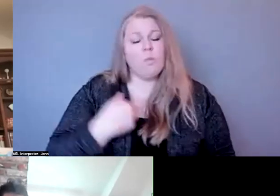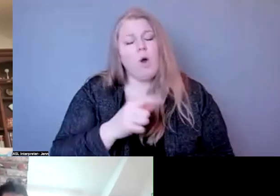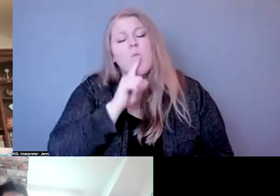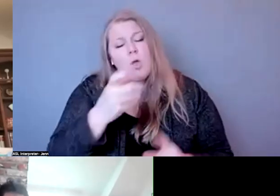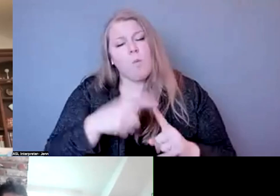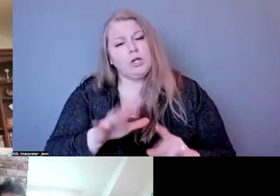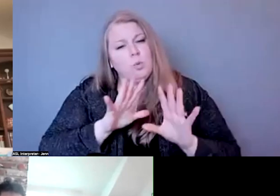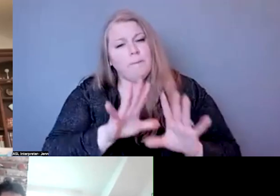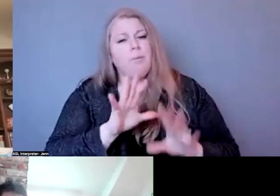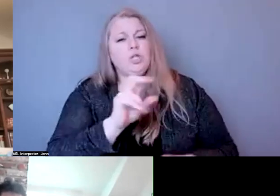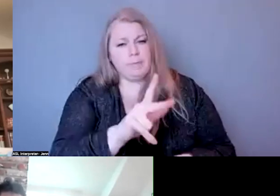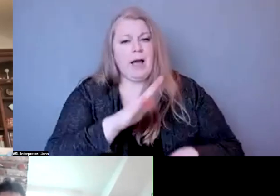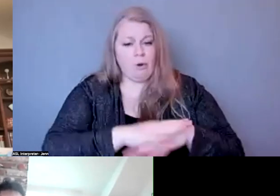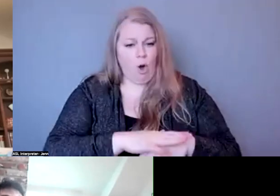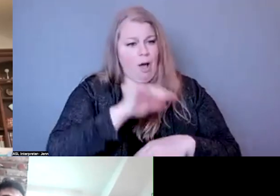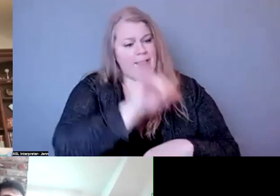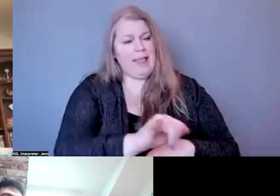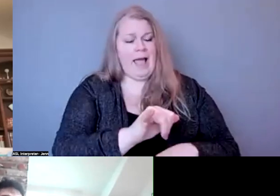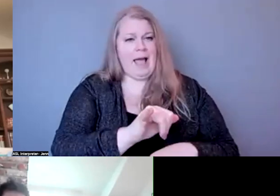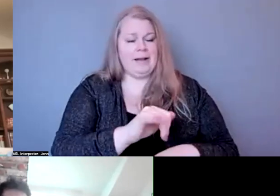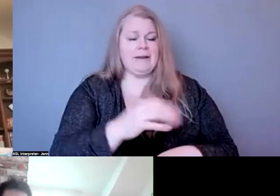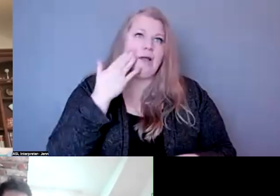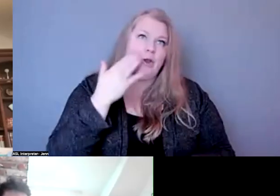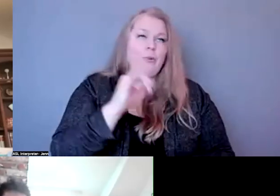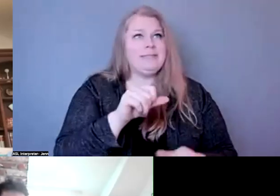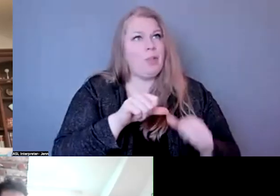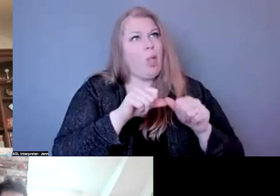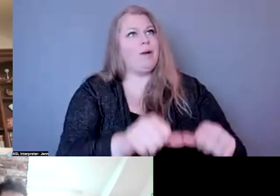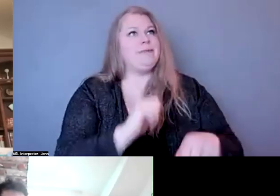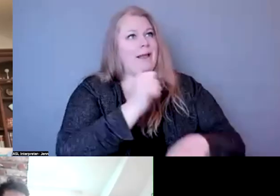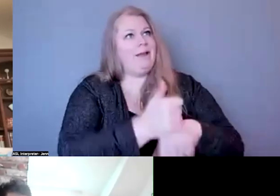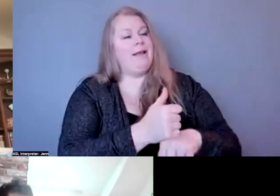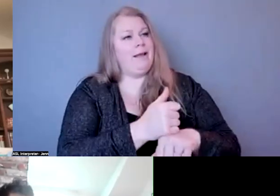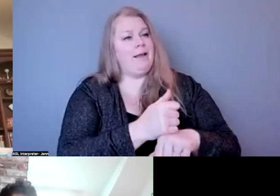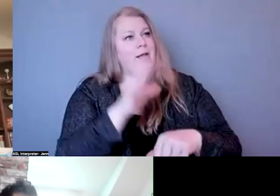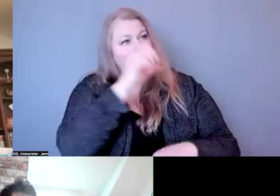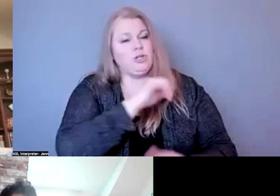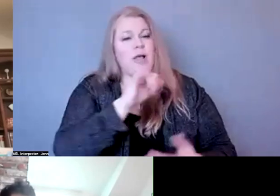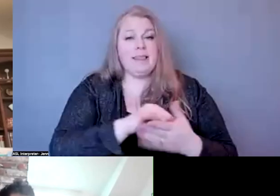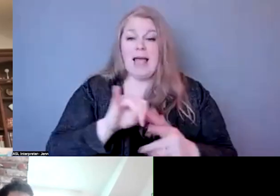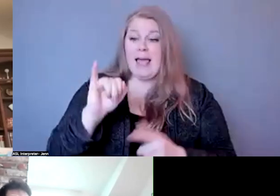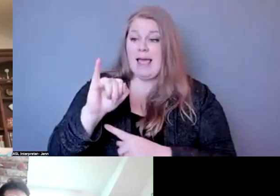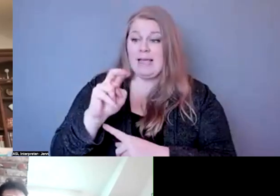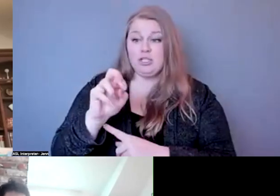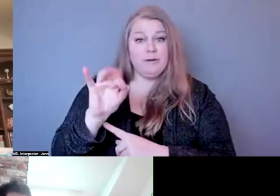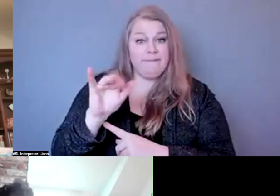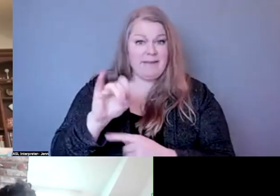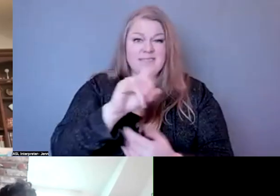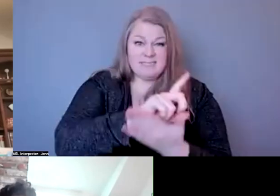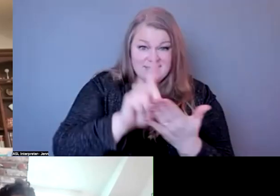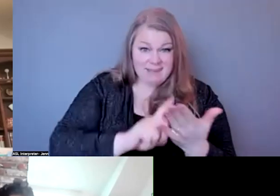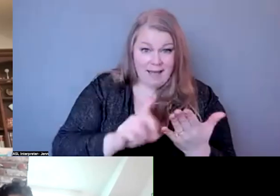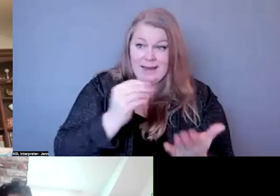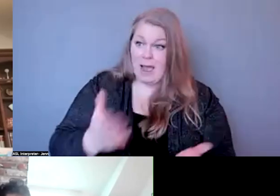back against this notion, albeit a long-standing one, that an interface is designed and then